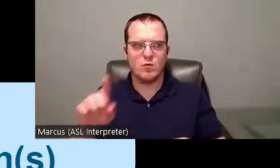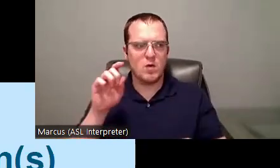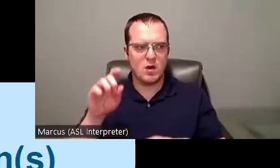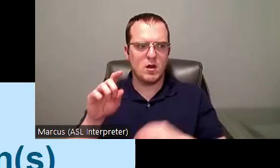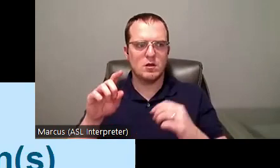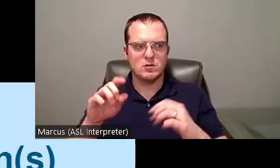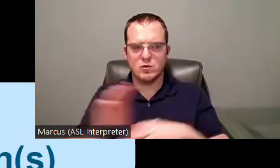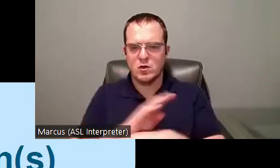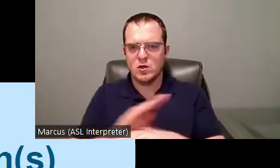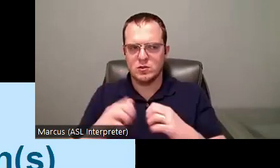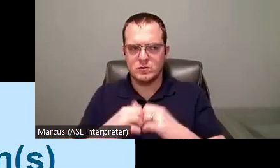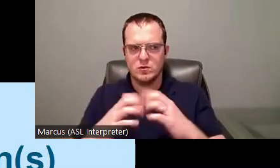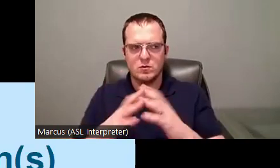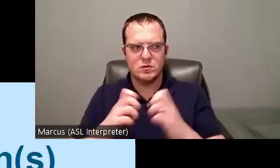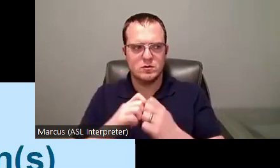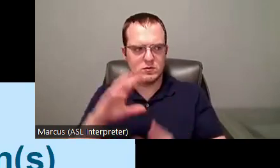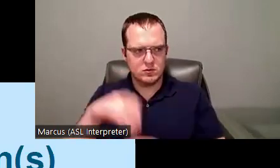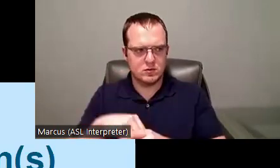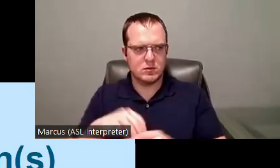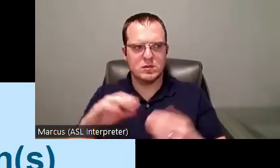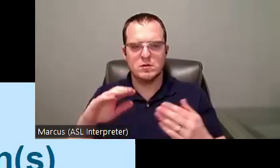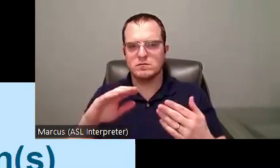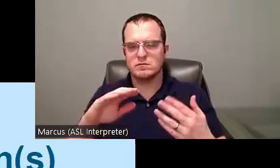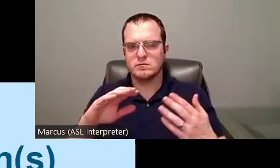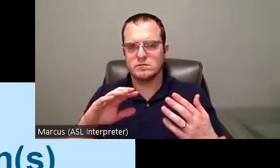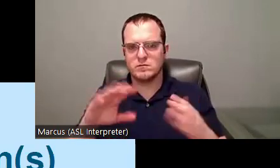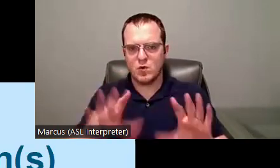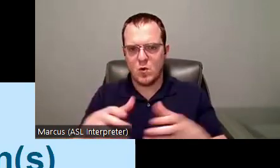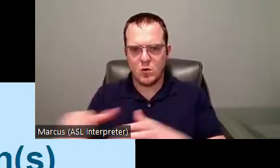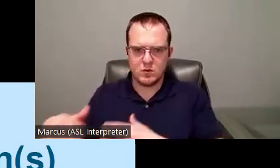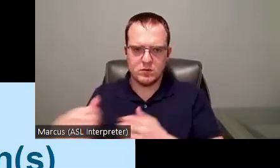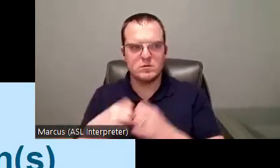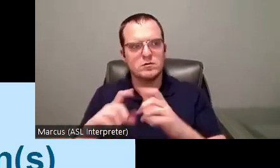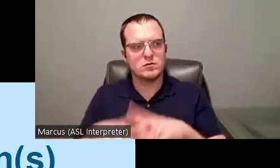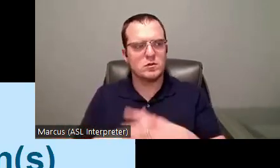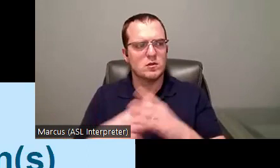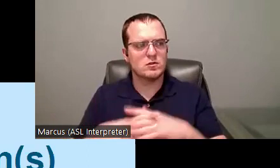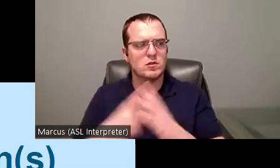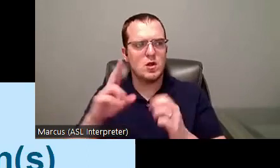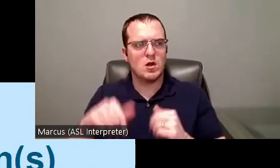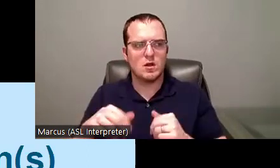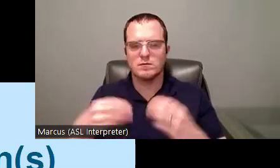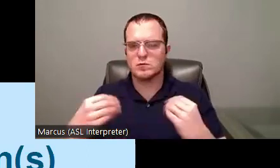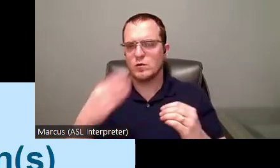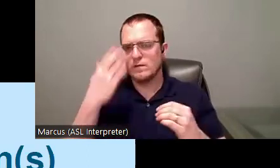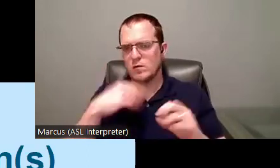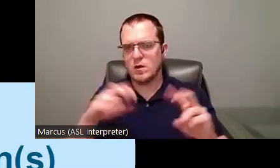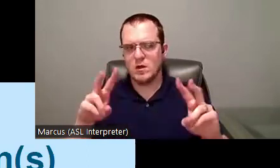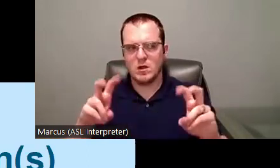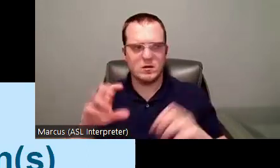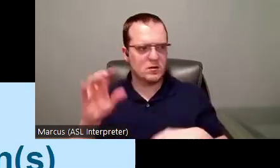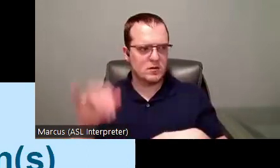their the cohorts. It started with the Startup to Storefront cohort, which was